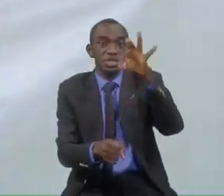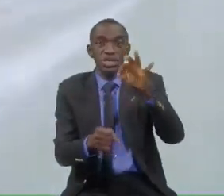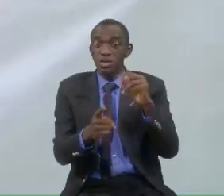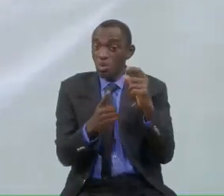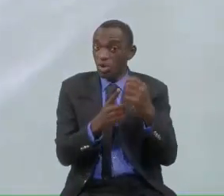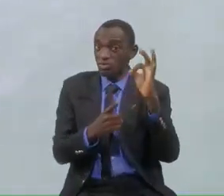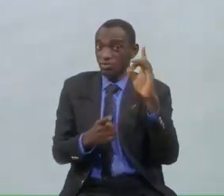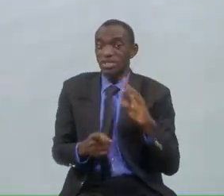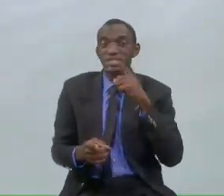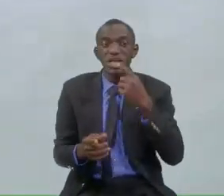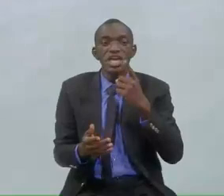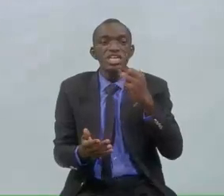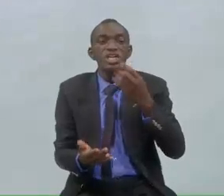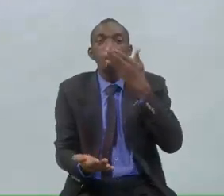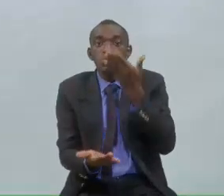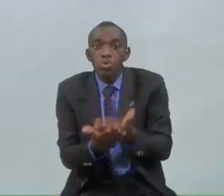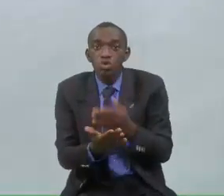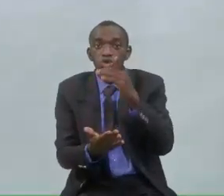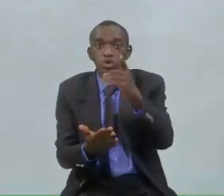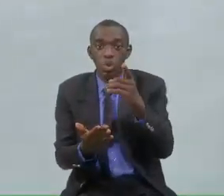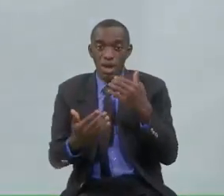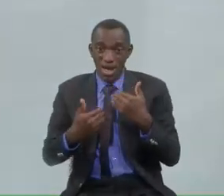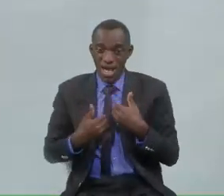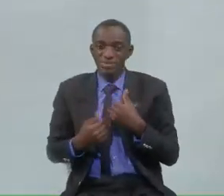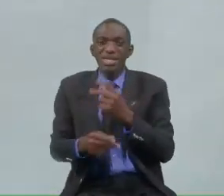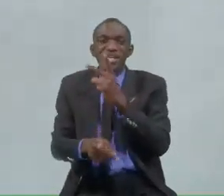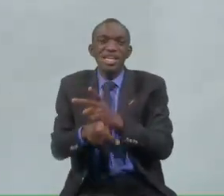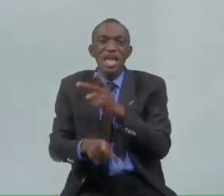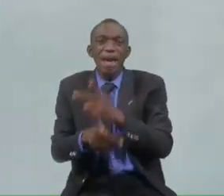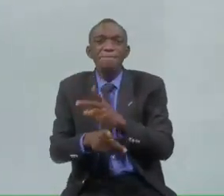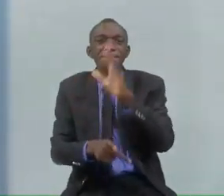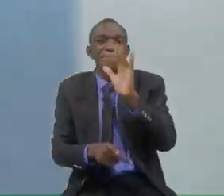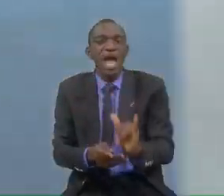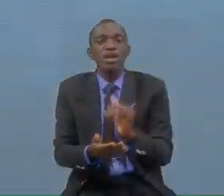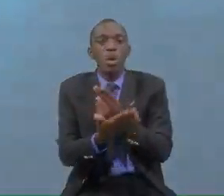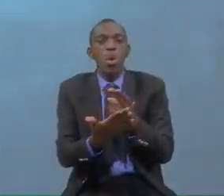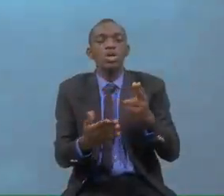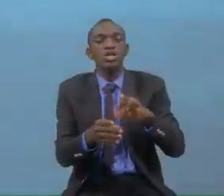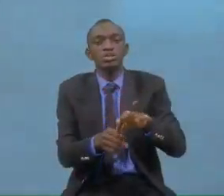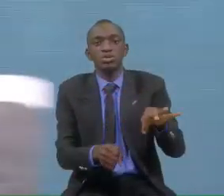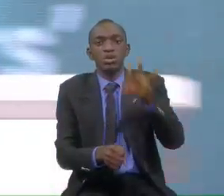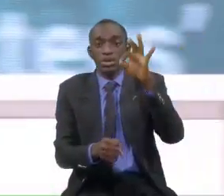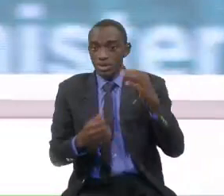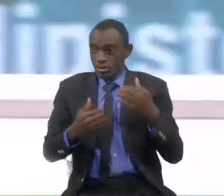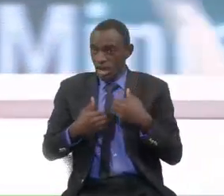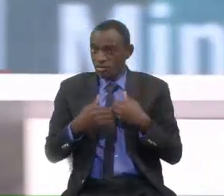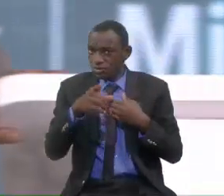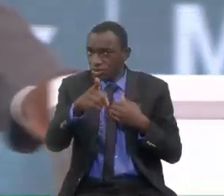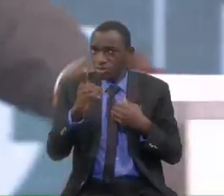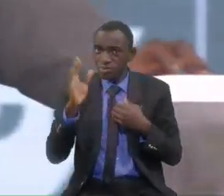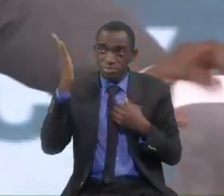Holy Ghost. And have you been preaching repentance? Are you still doing that? Have you been preaching